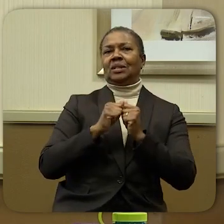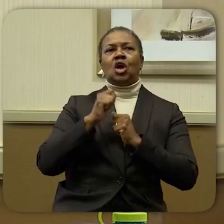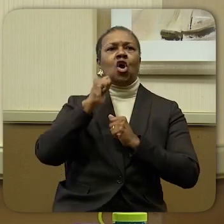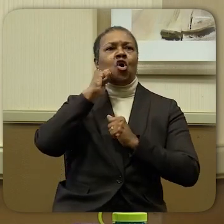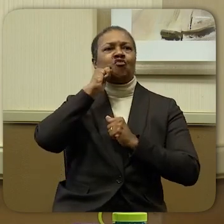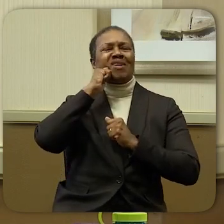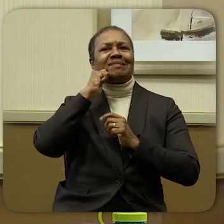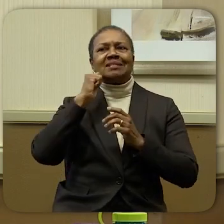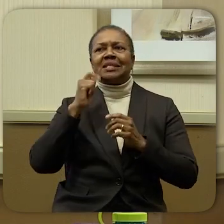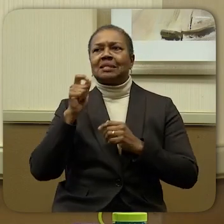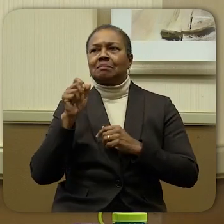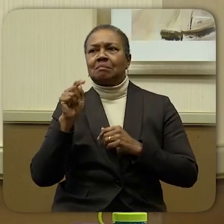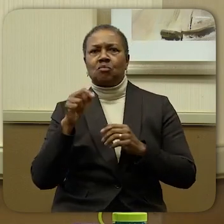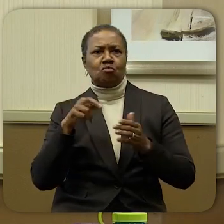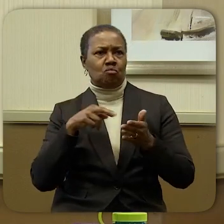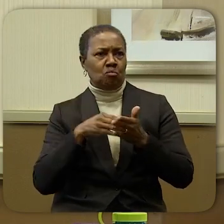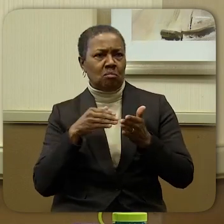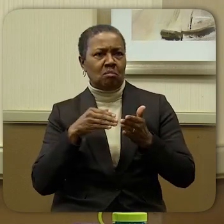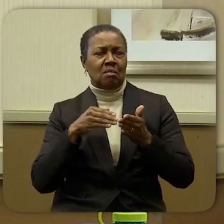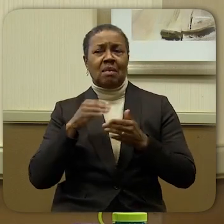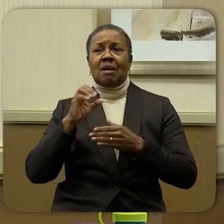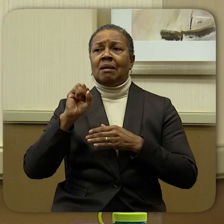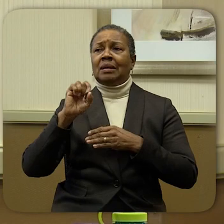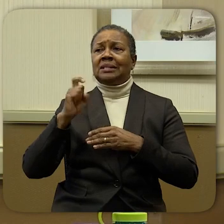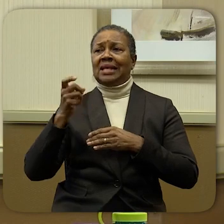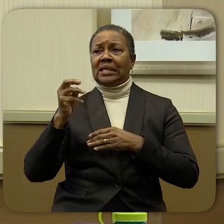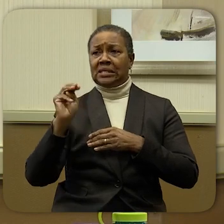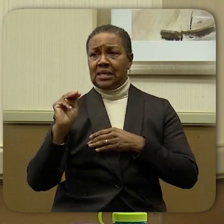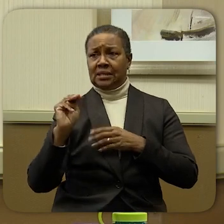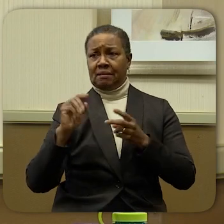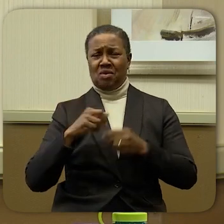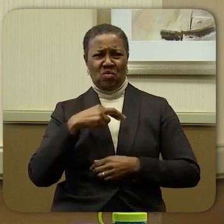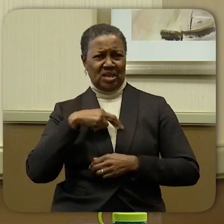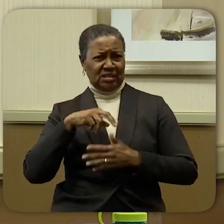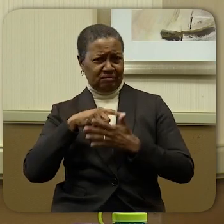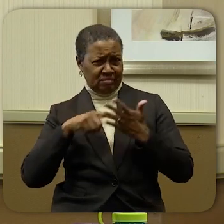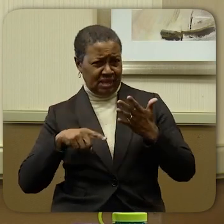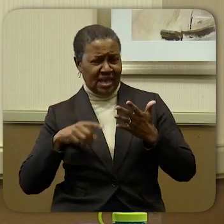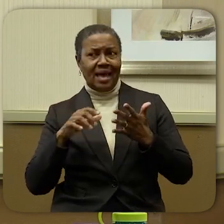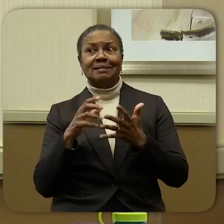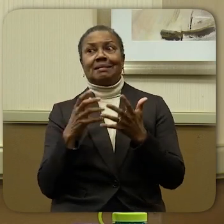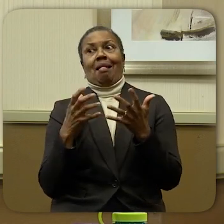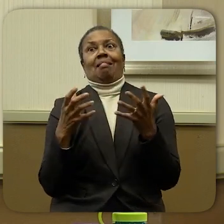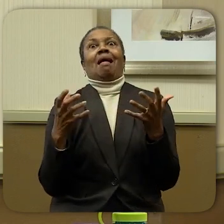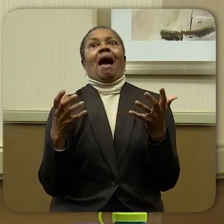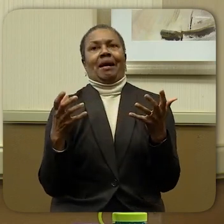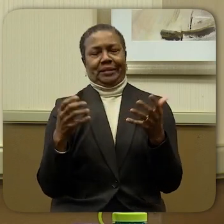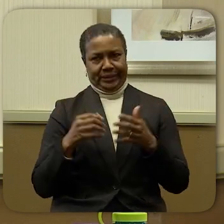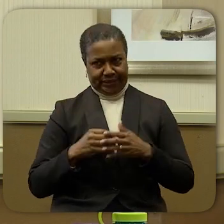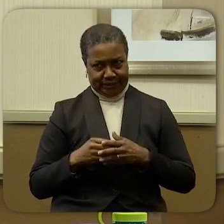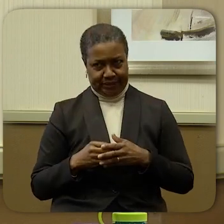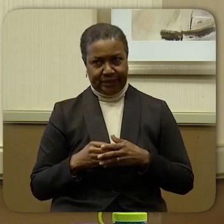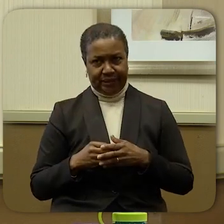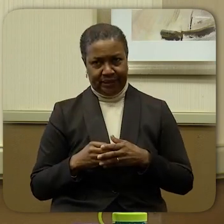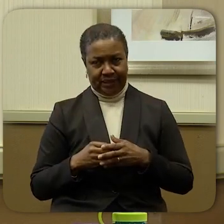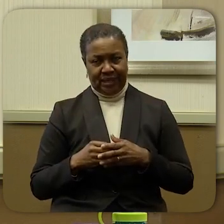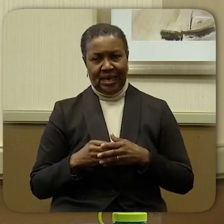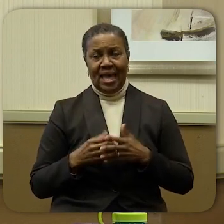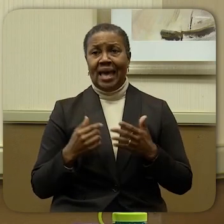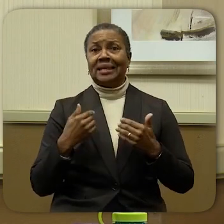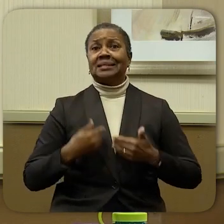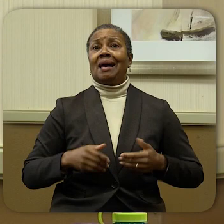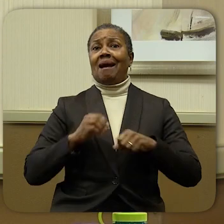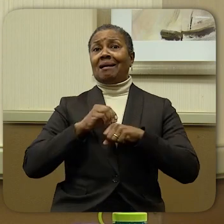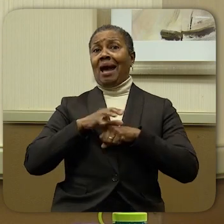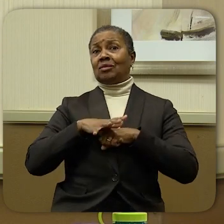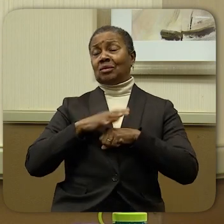racism, sexism, religion, all of that, and it's a lot. And as a counselor